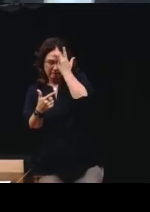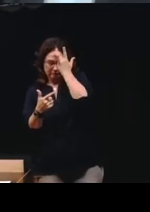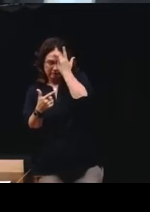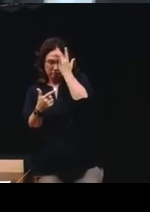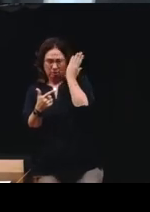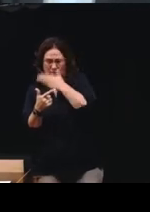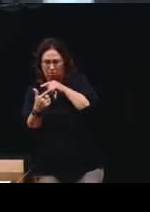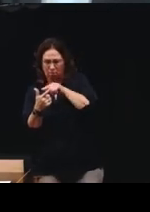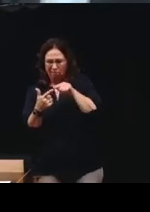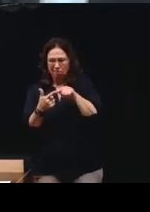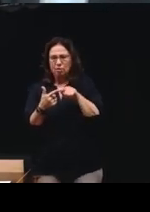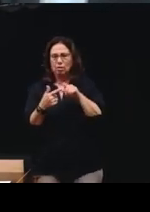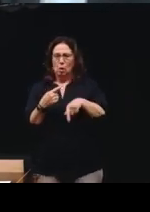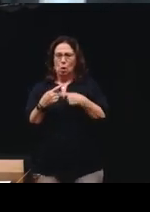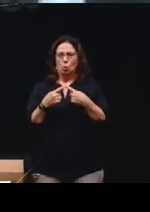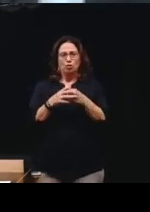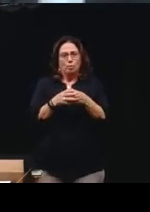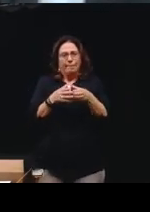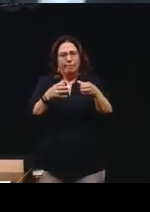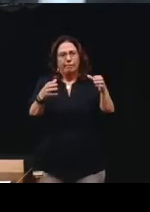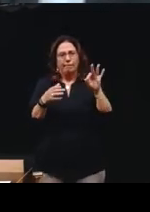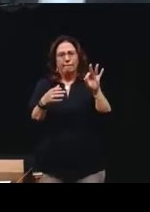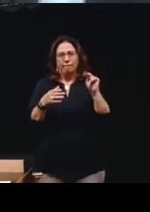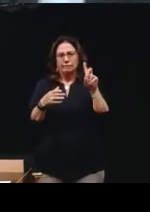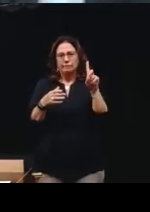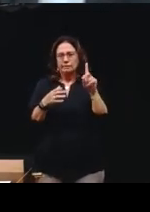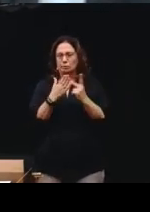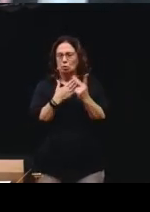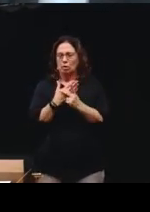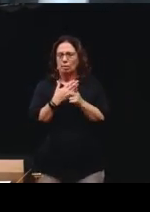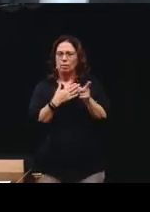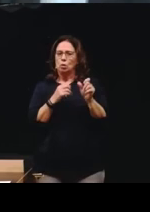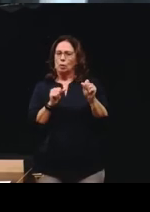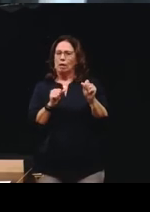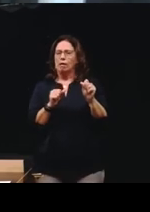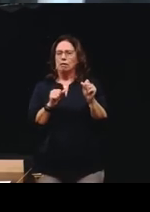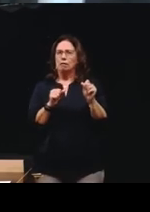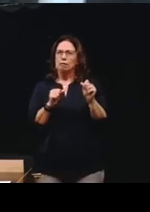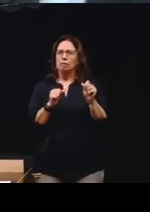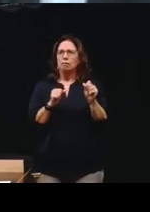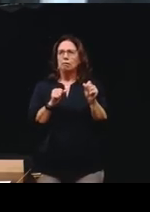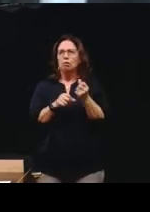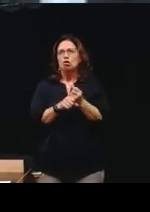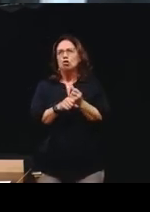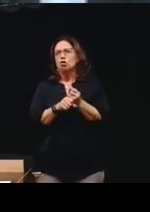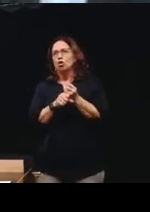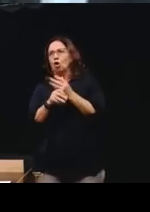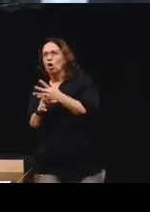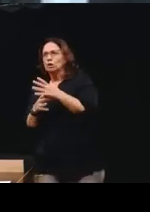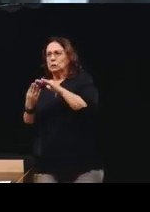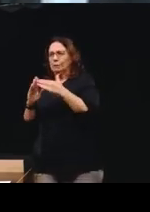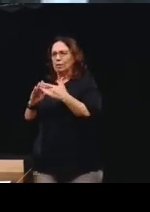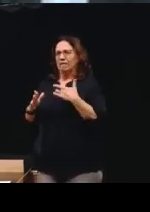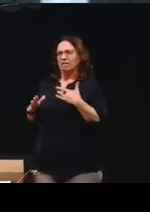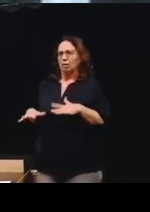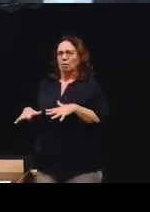that as you build an FND program, they can begin to unsettle the community if that happens with a high